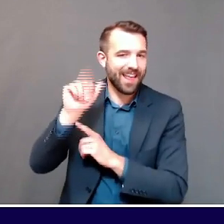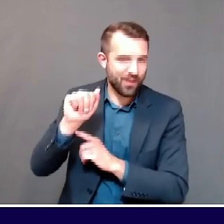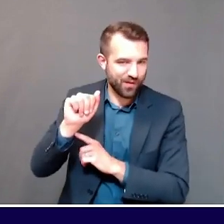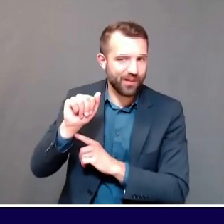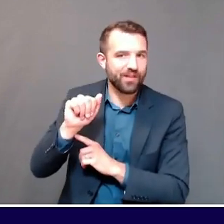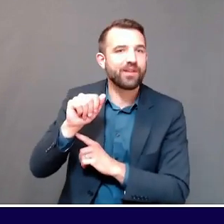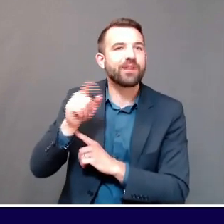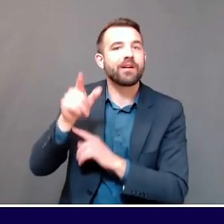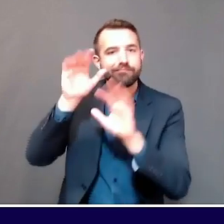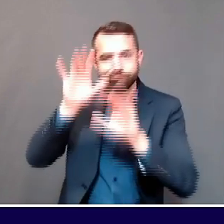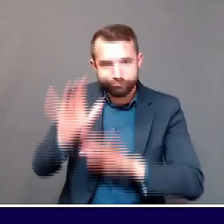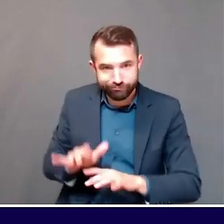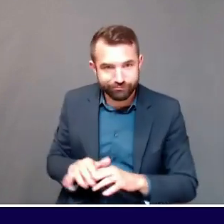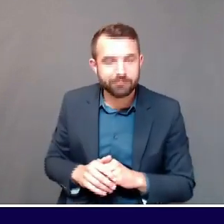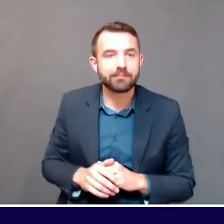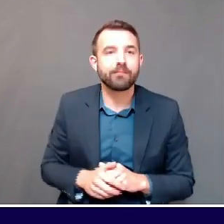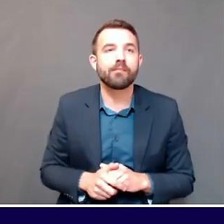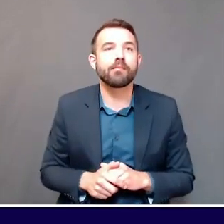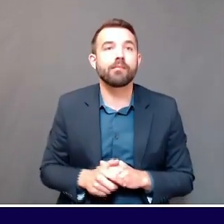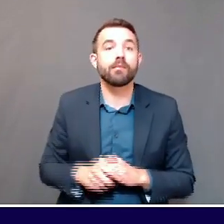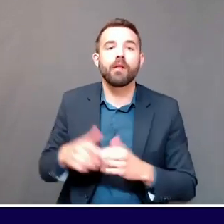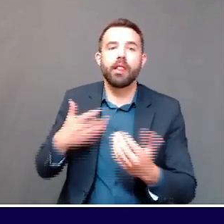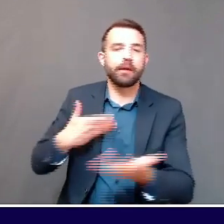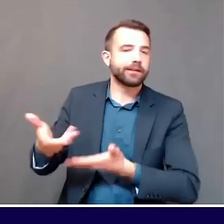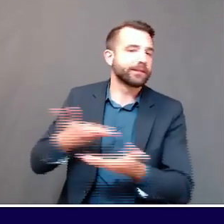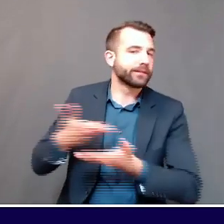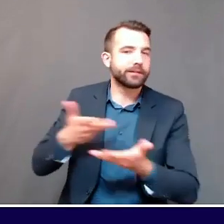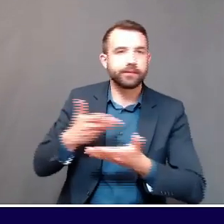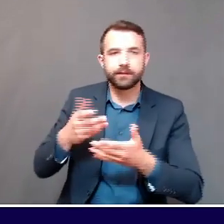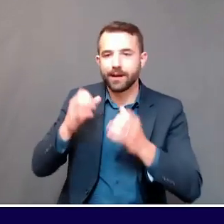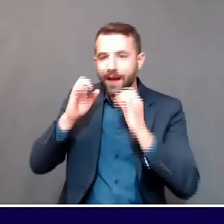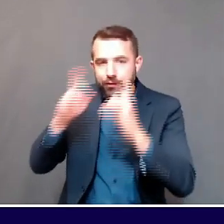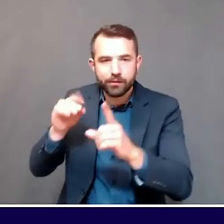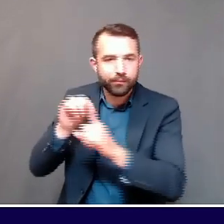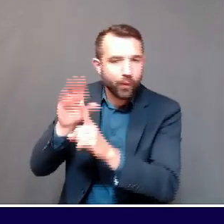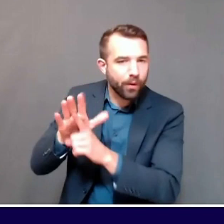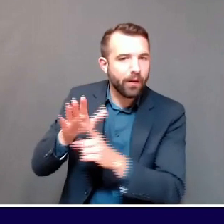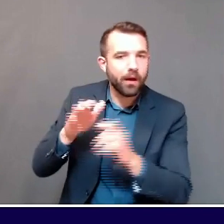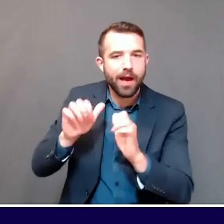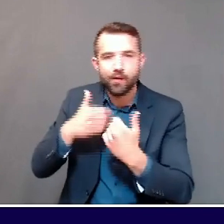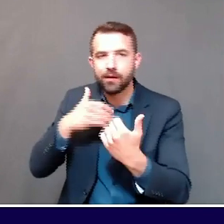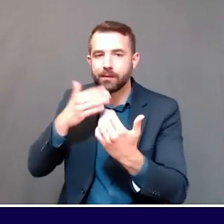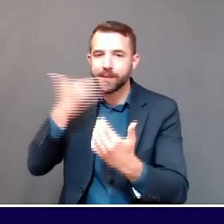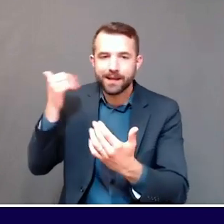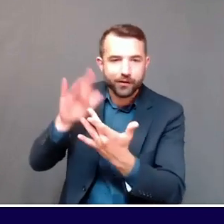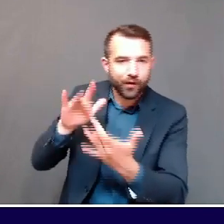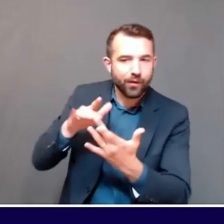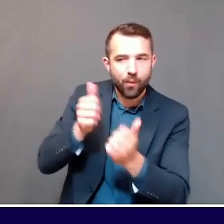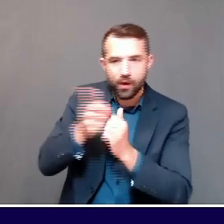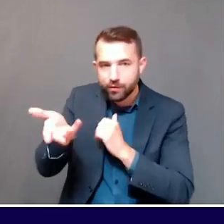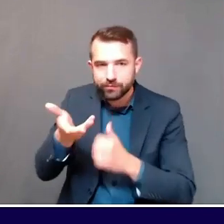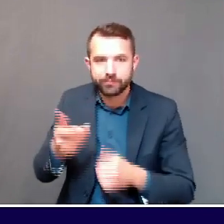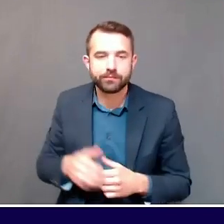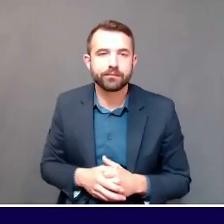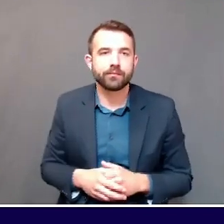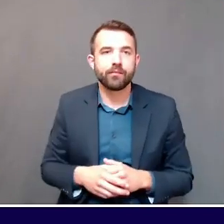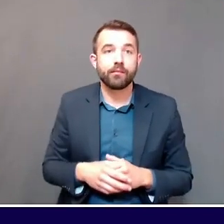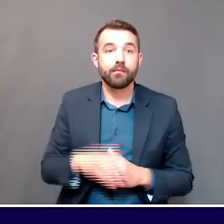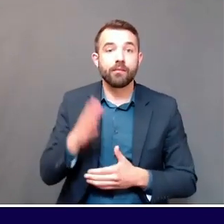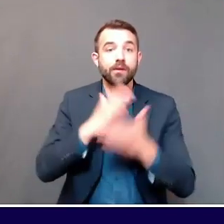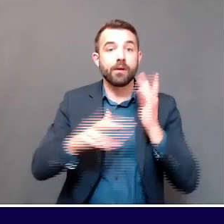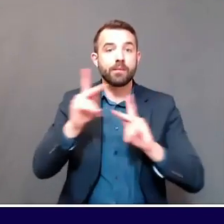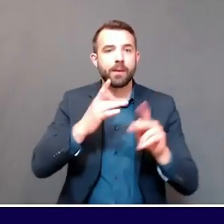Alert and talk to that person about the way in which they would like to be communicated with. Some people like to be communicated